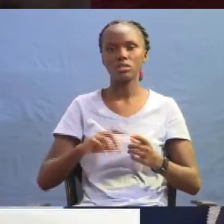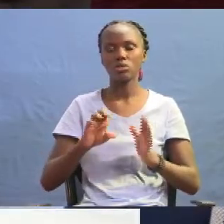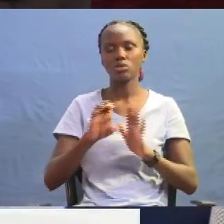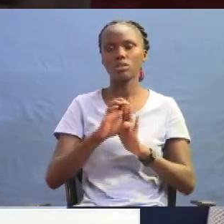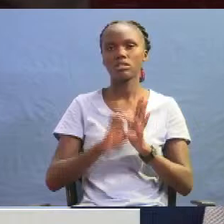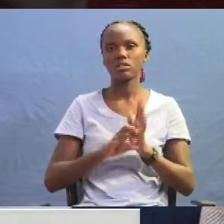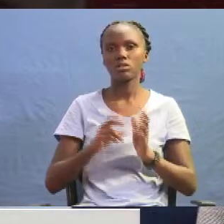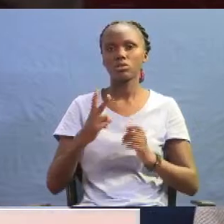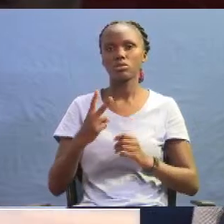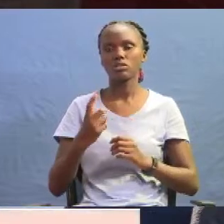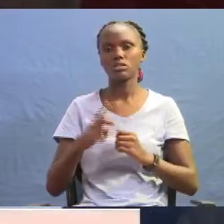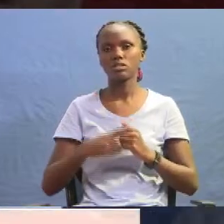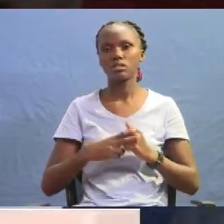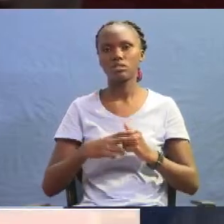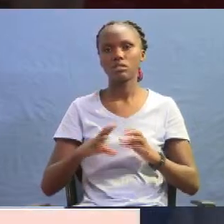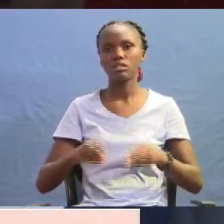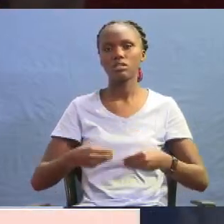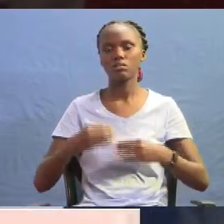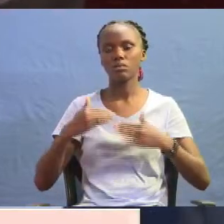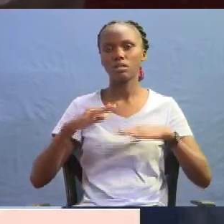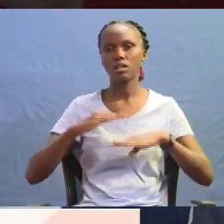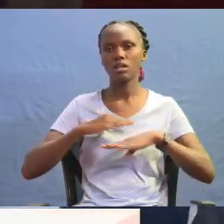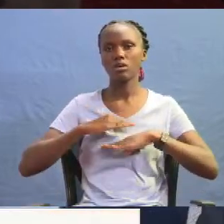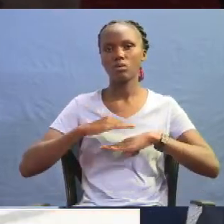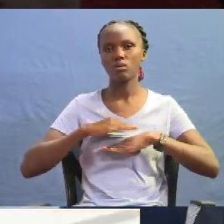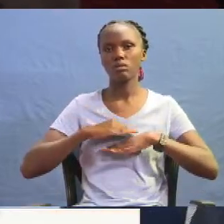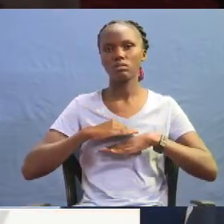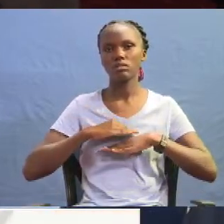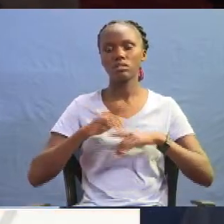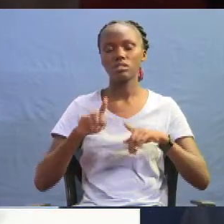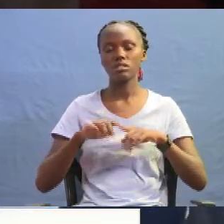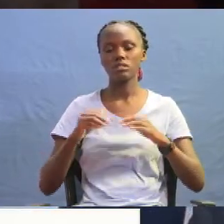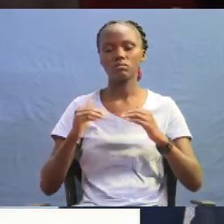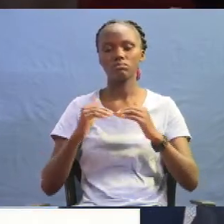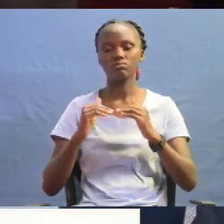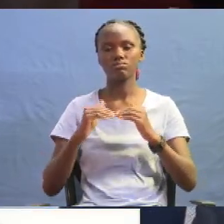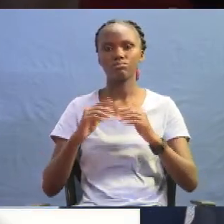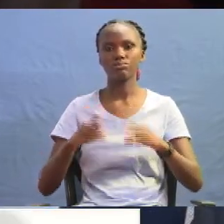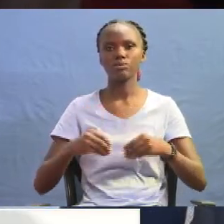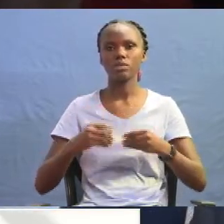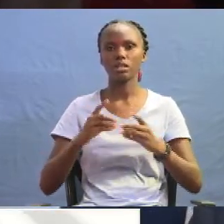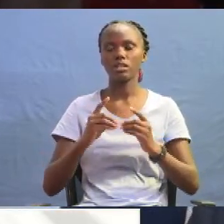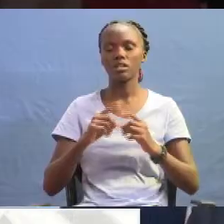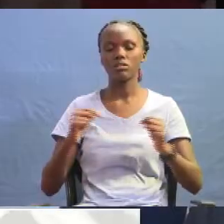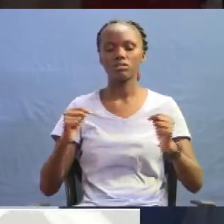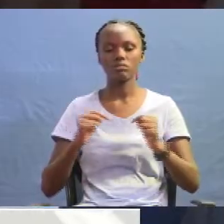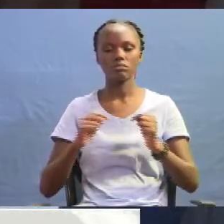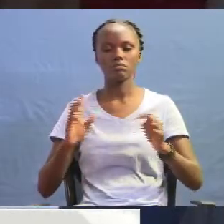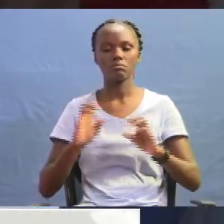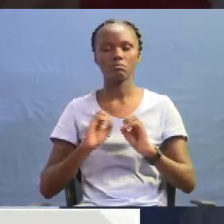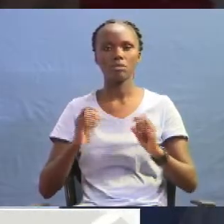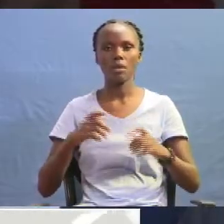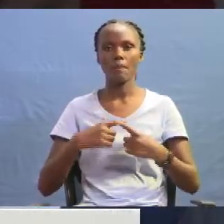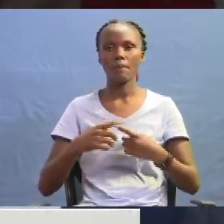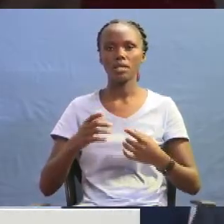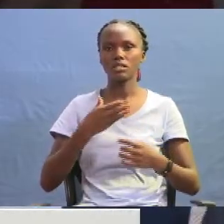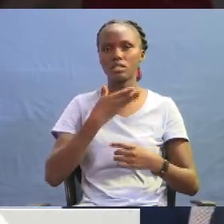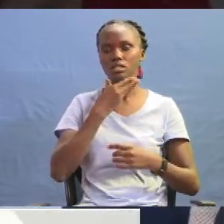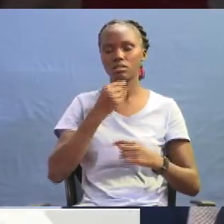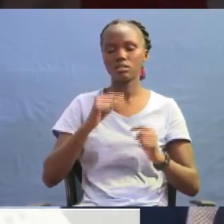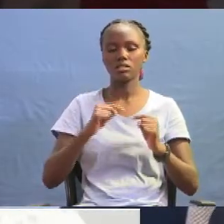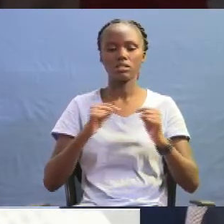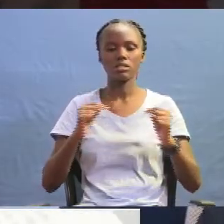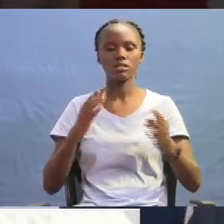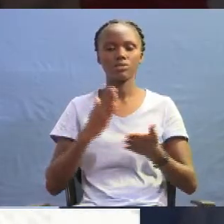Constitution provides for equality and non-discrimination, the boys are discriminated on that